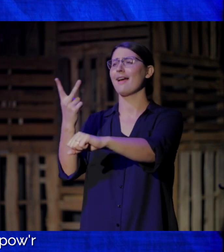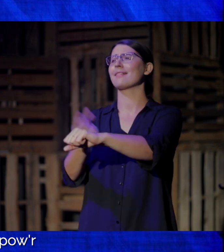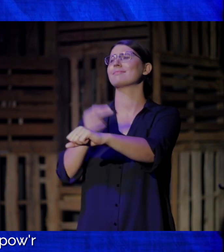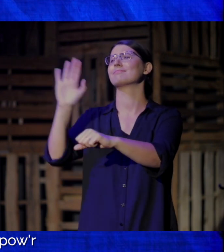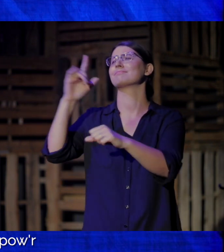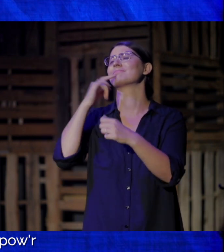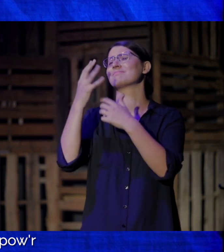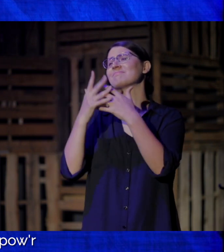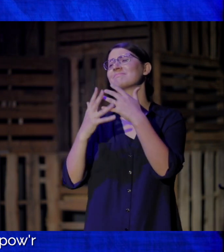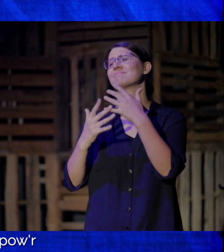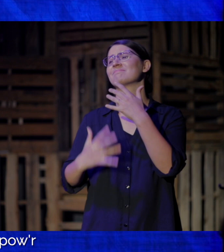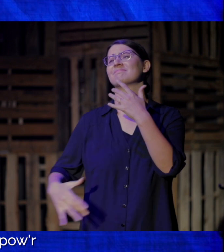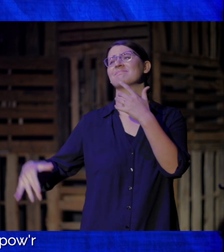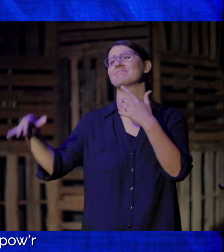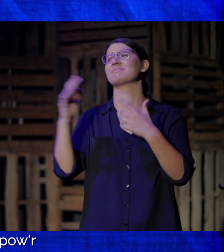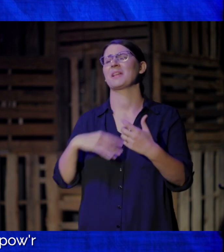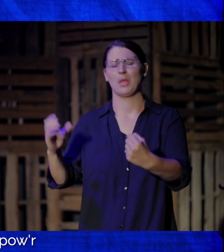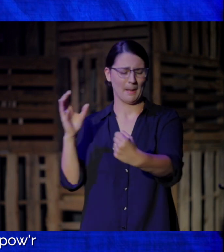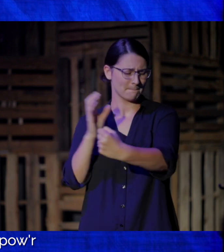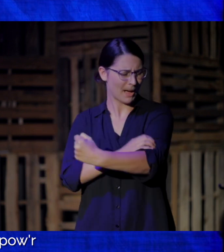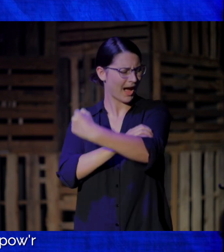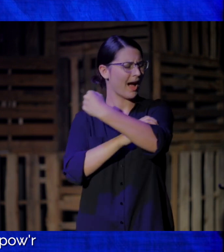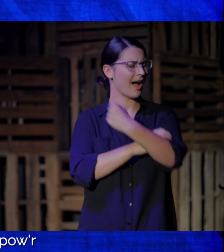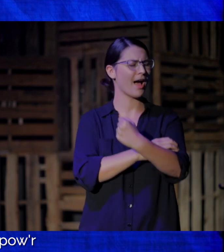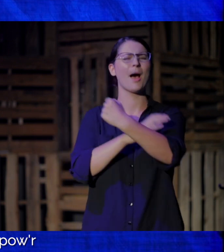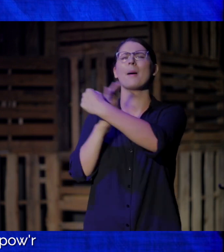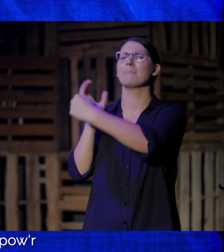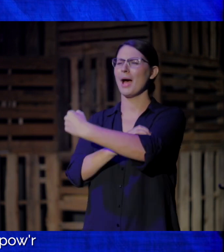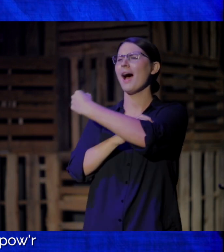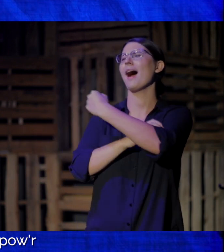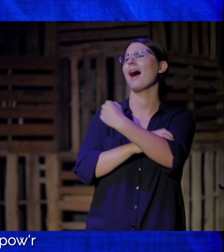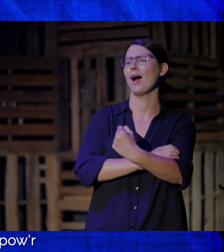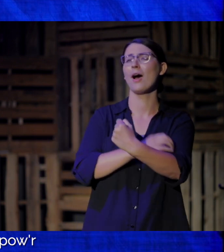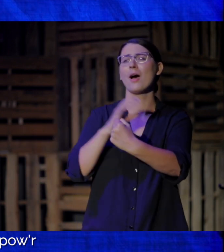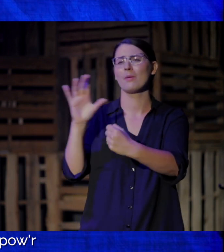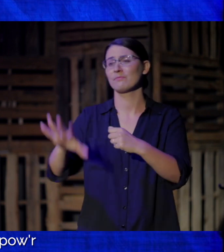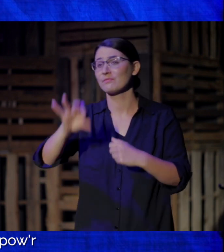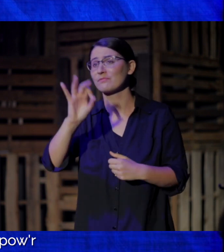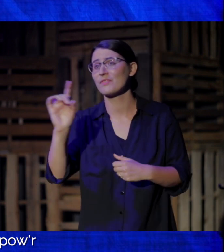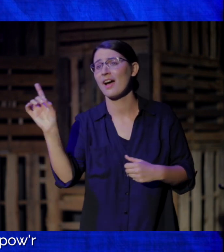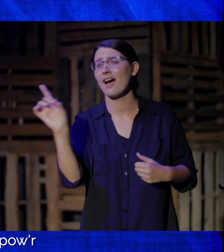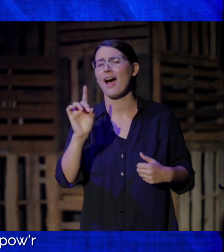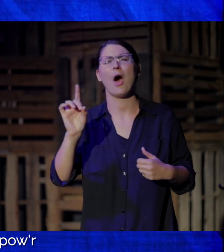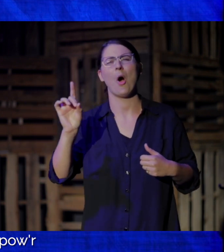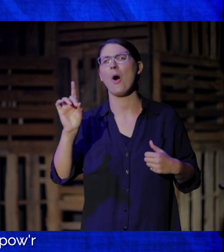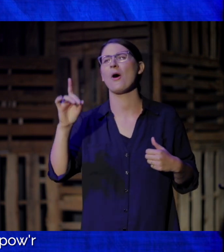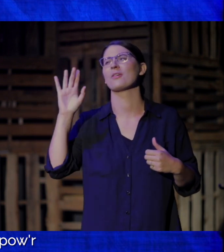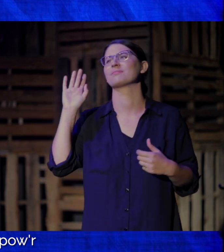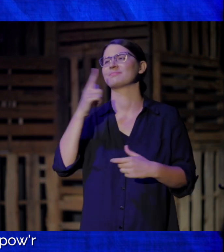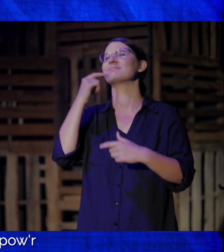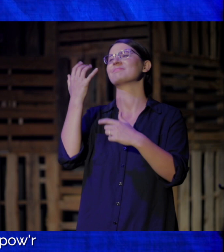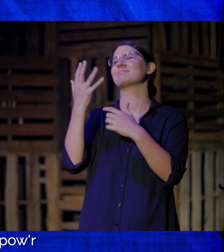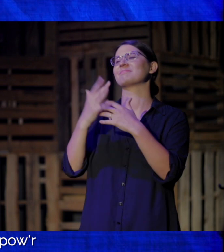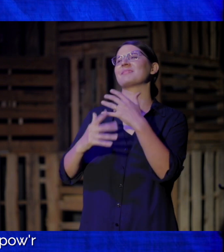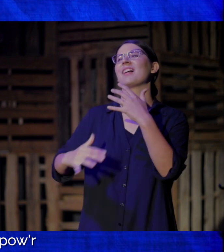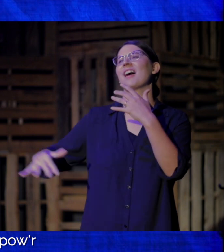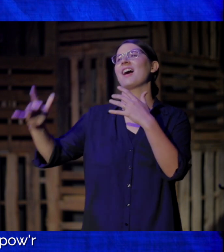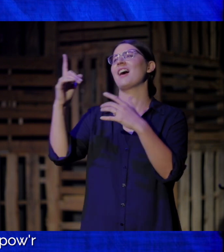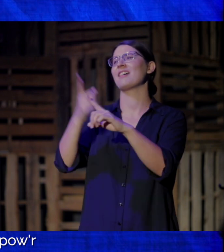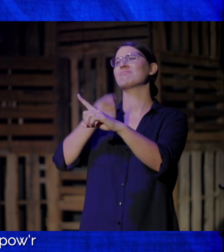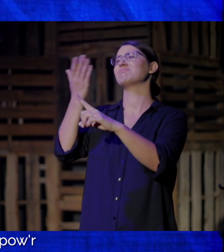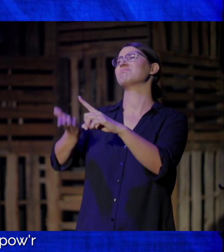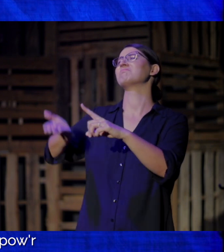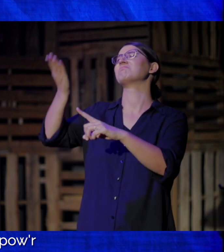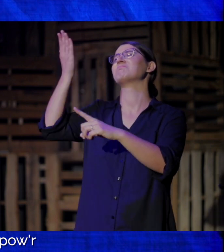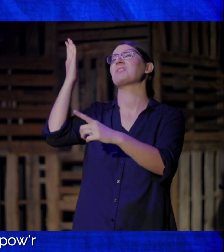of the Lamb. There is power, power, wonder-working power in the